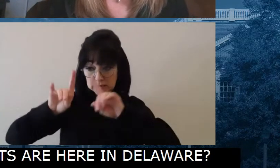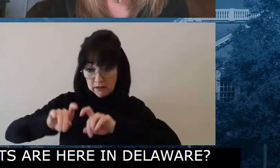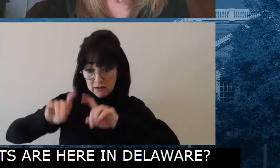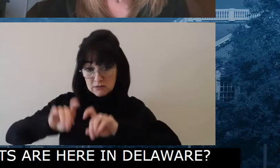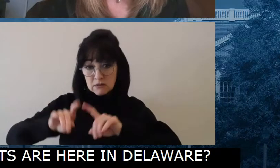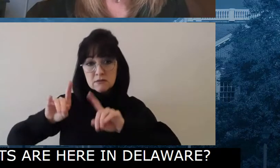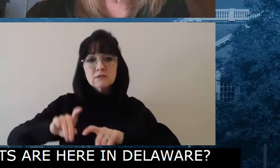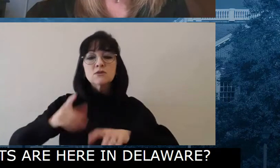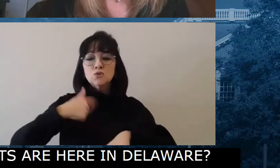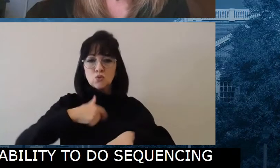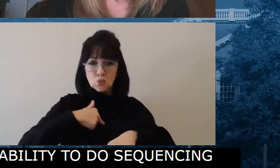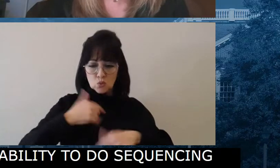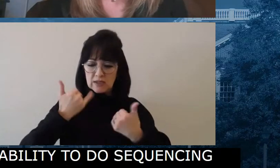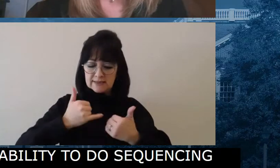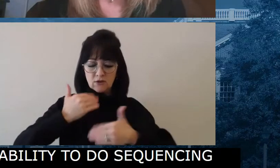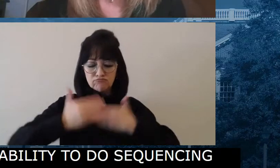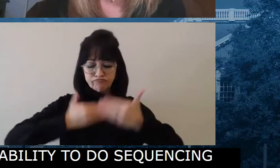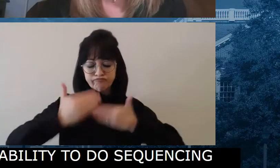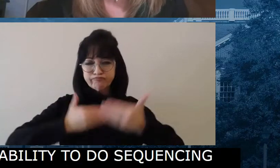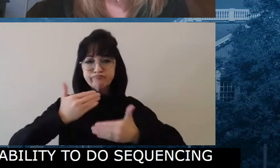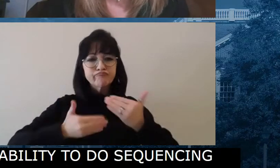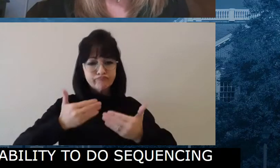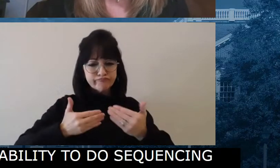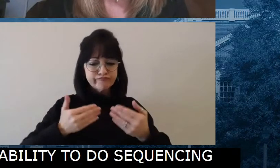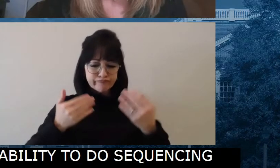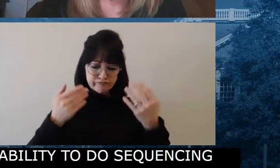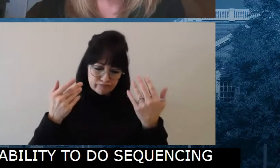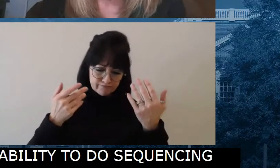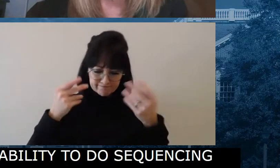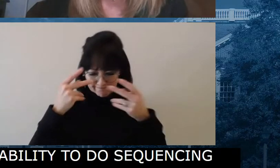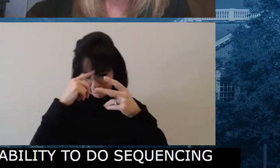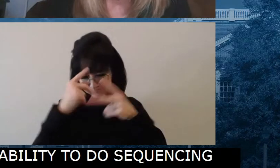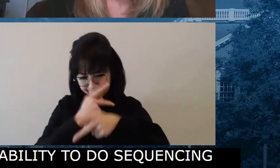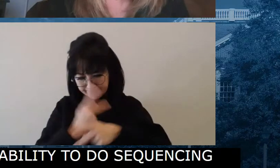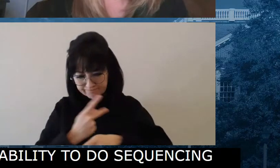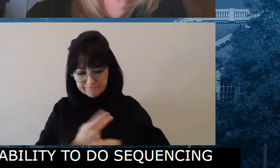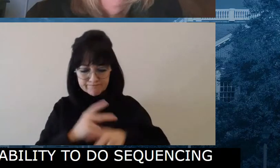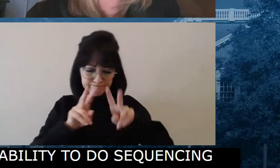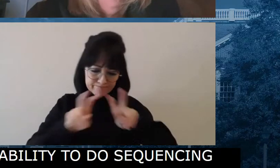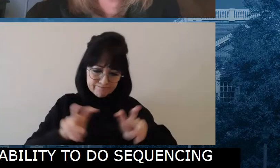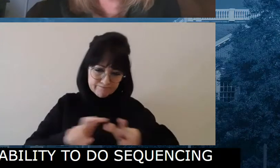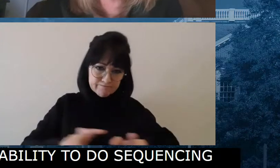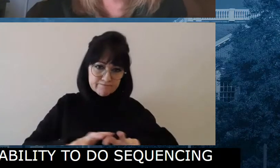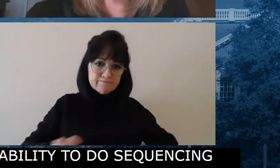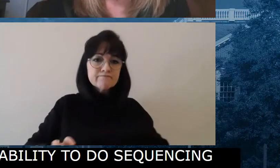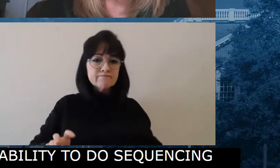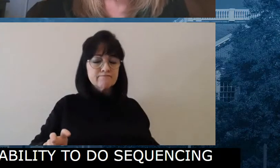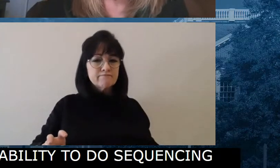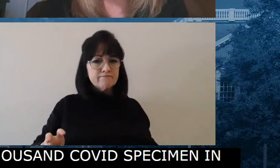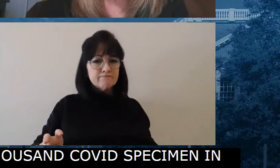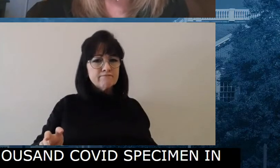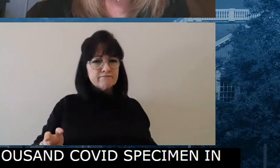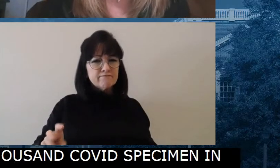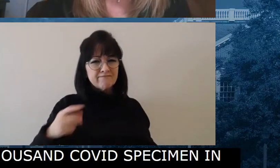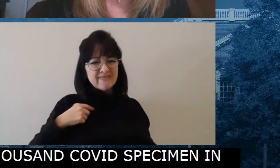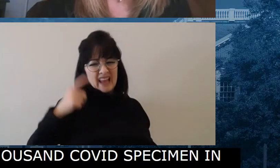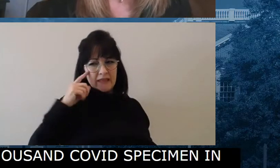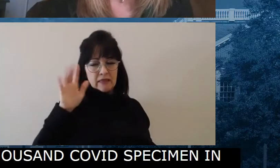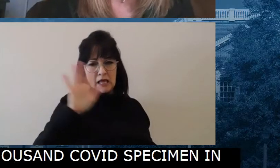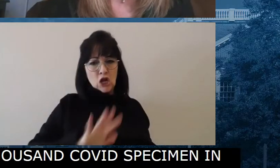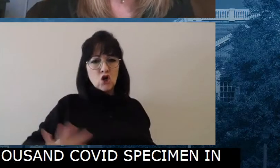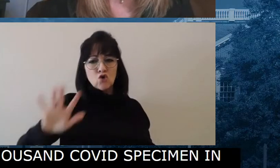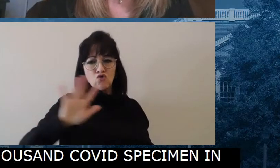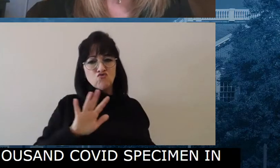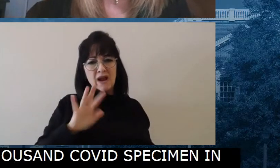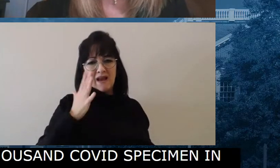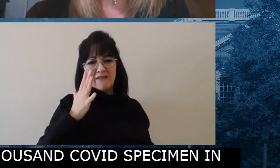COVID specimen in our lab every week. So we're sampling, I think, and I can verify this, but somewhere around 5 to